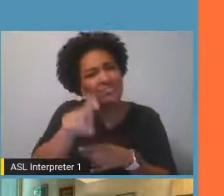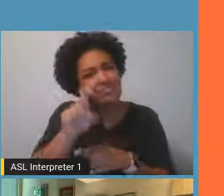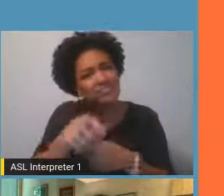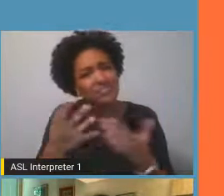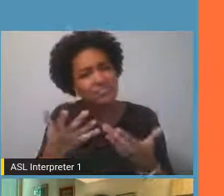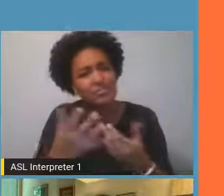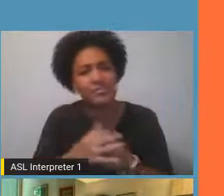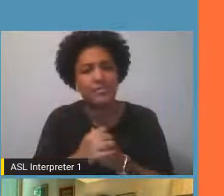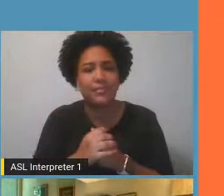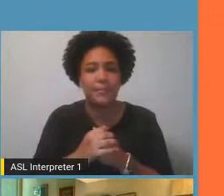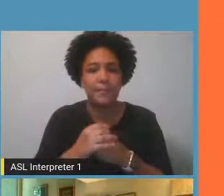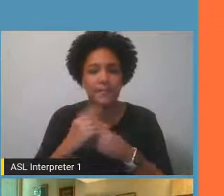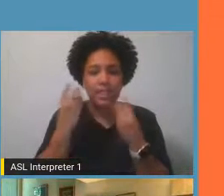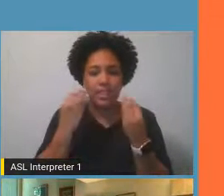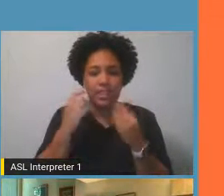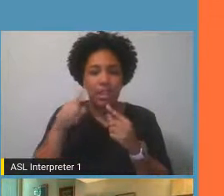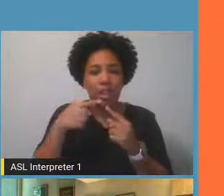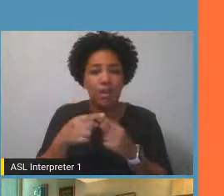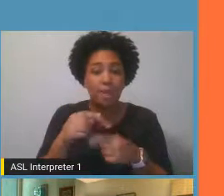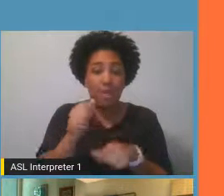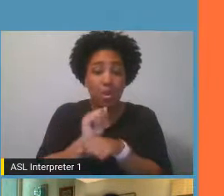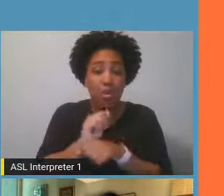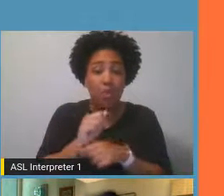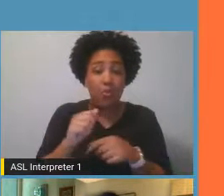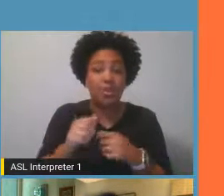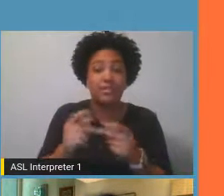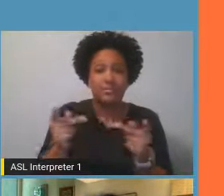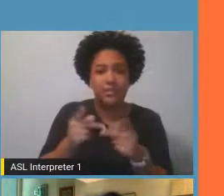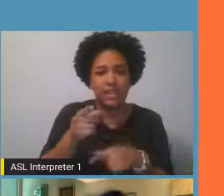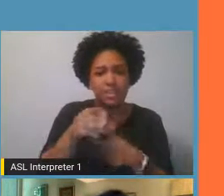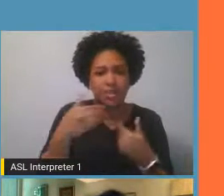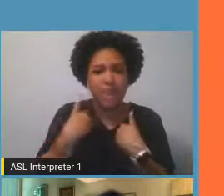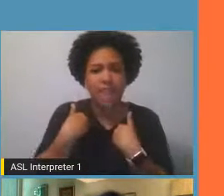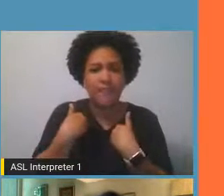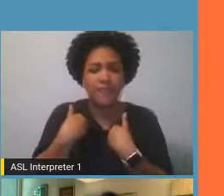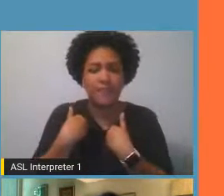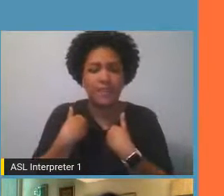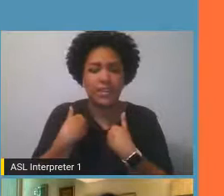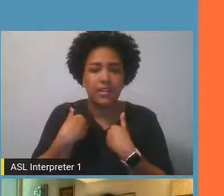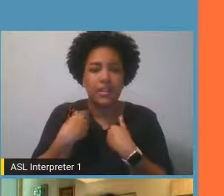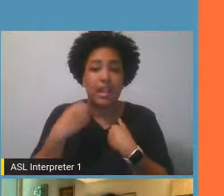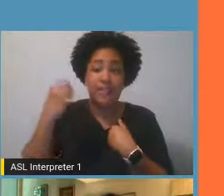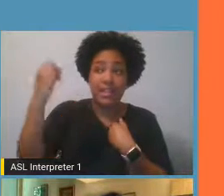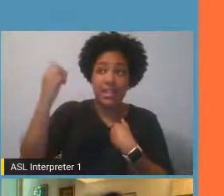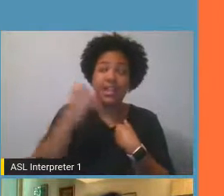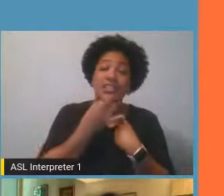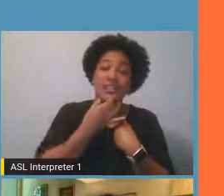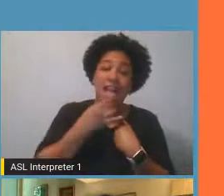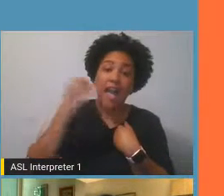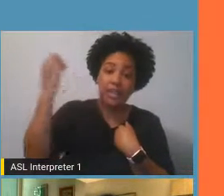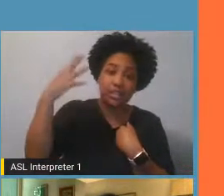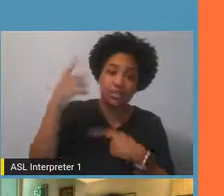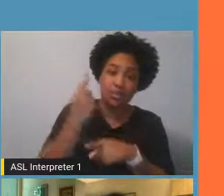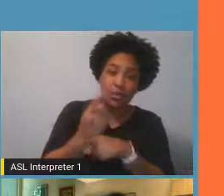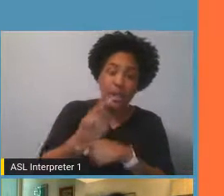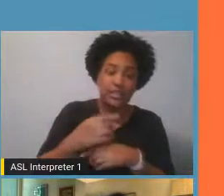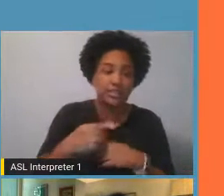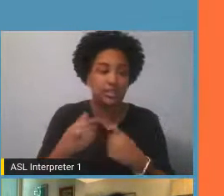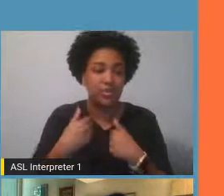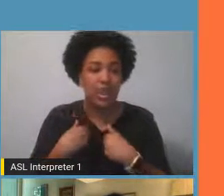Thinking about your workspace, do you have adequate natural lighting? Do you need supplemental lighting? Are there supplies